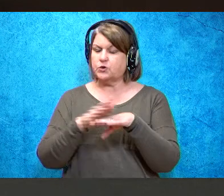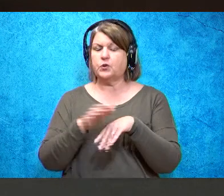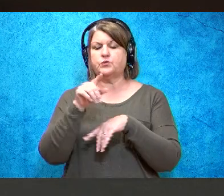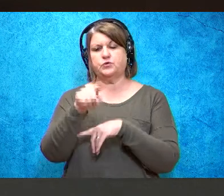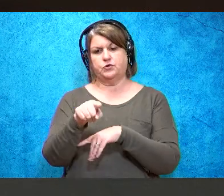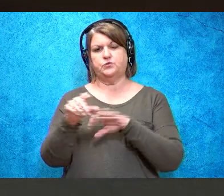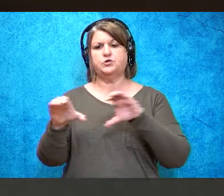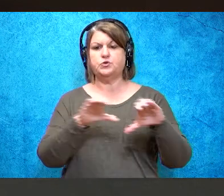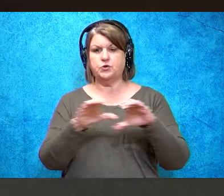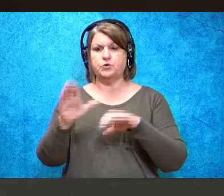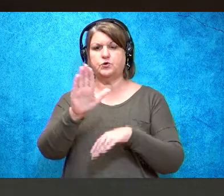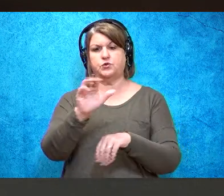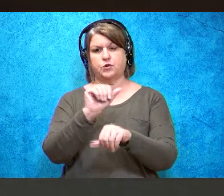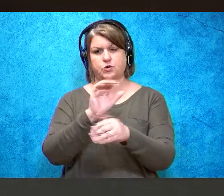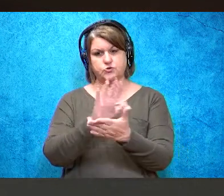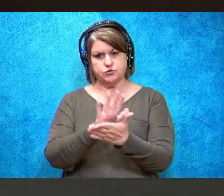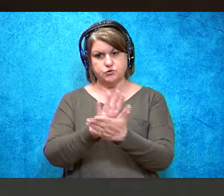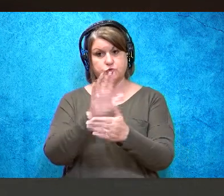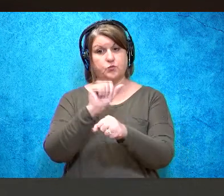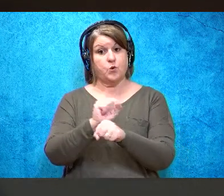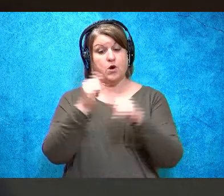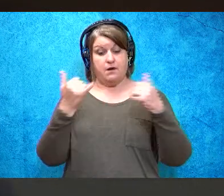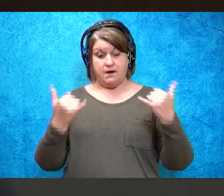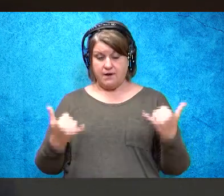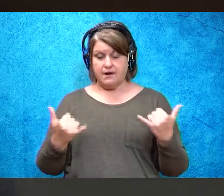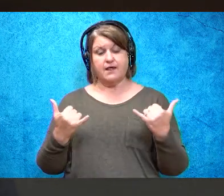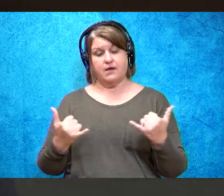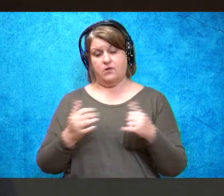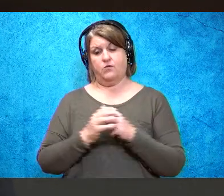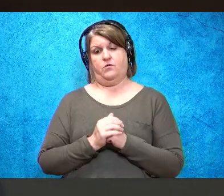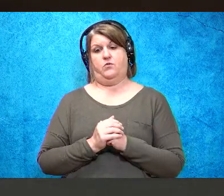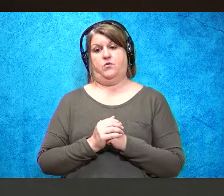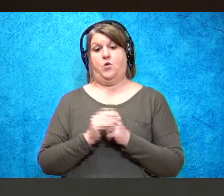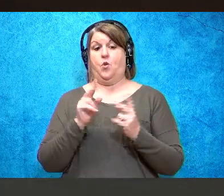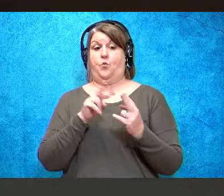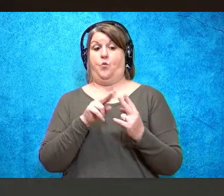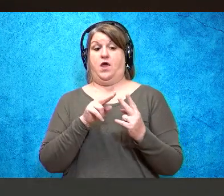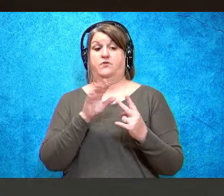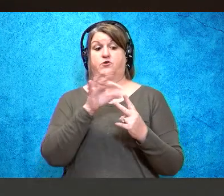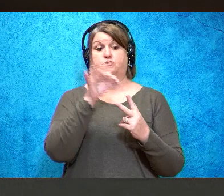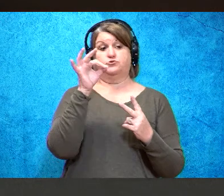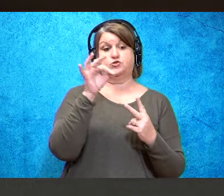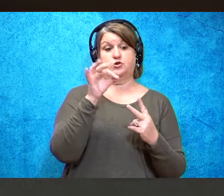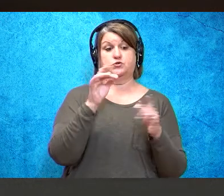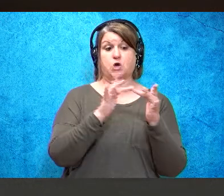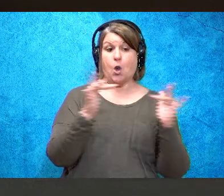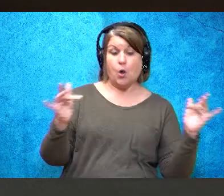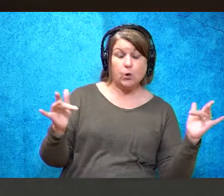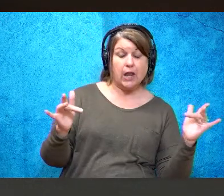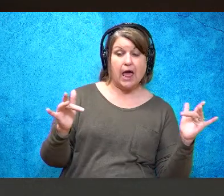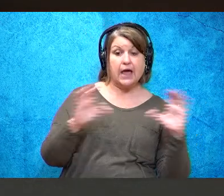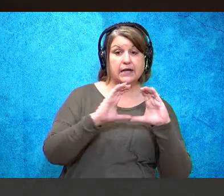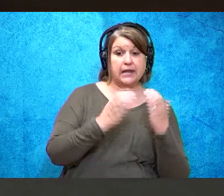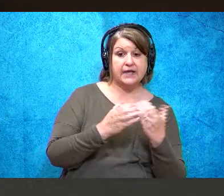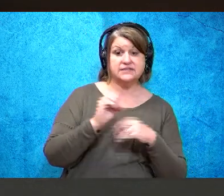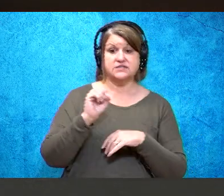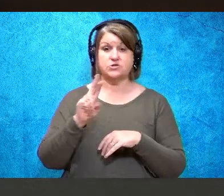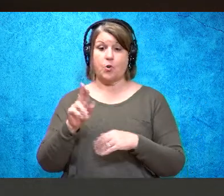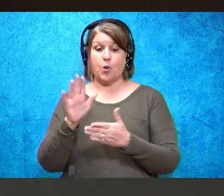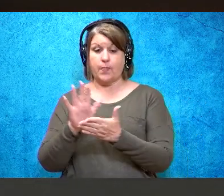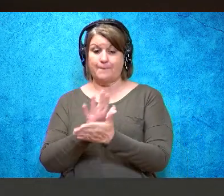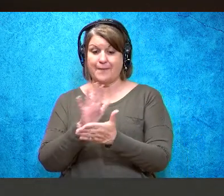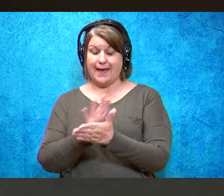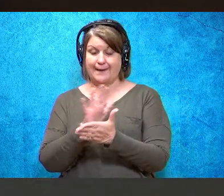your schoolwork at this time. Whether you chose the online platform or the packages that